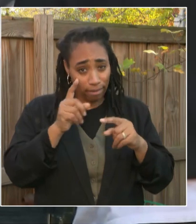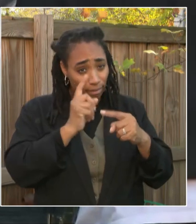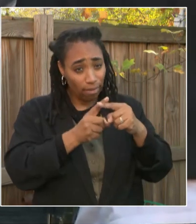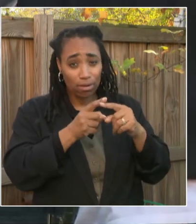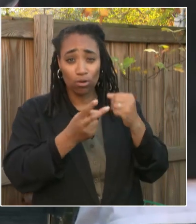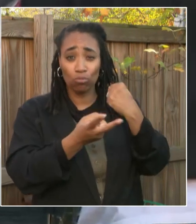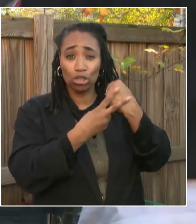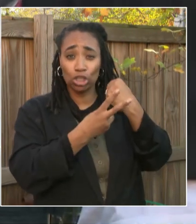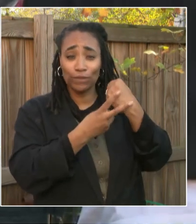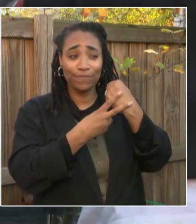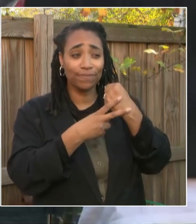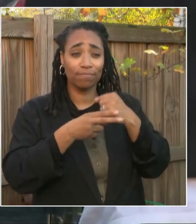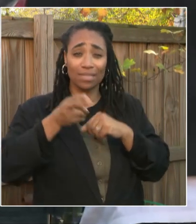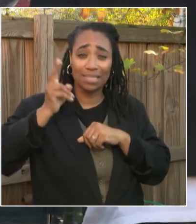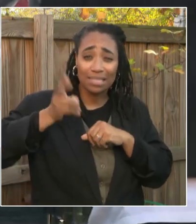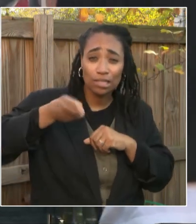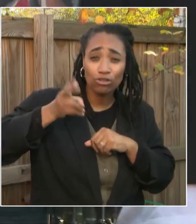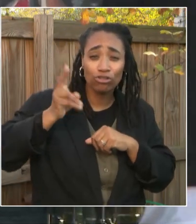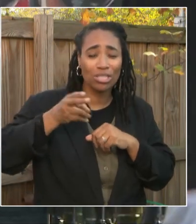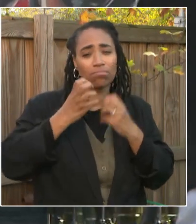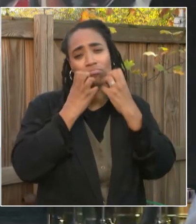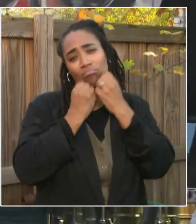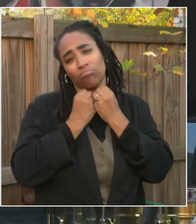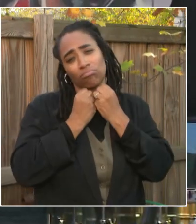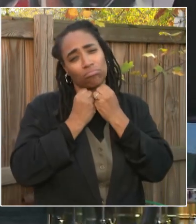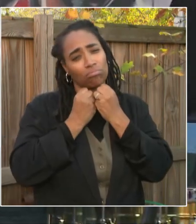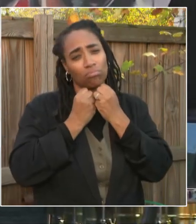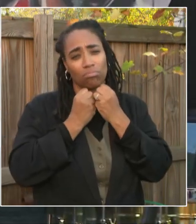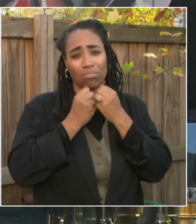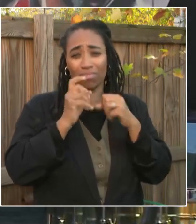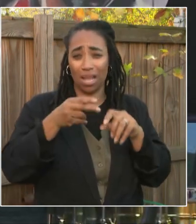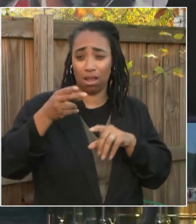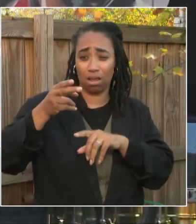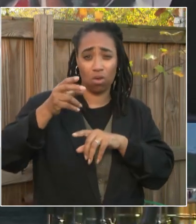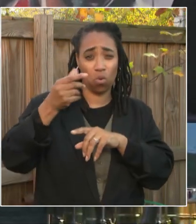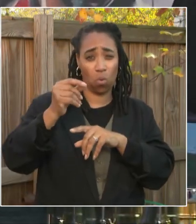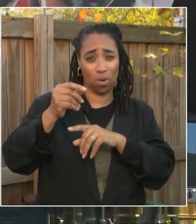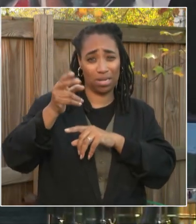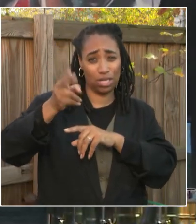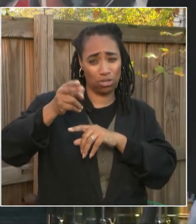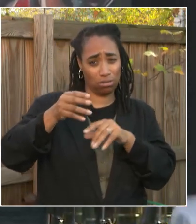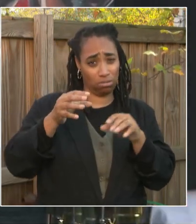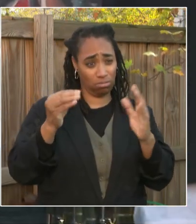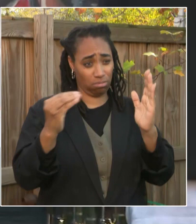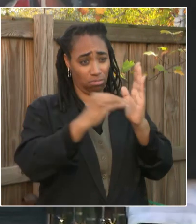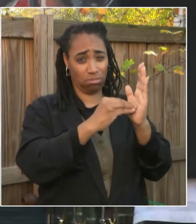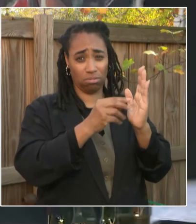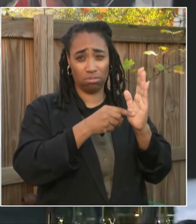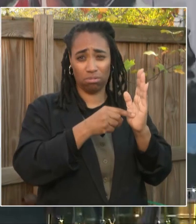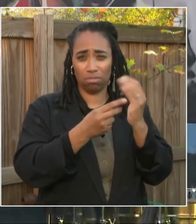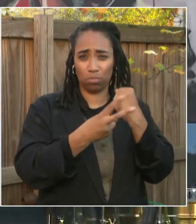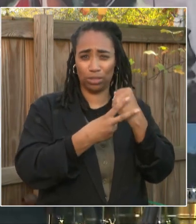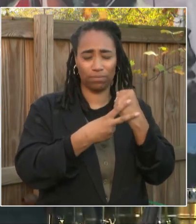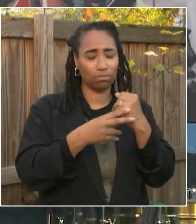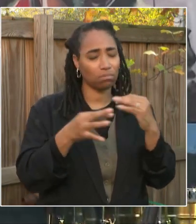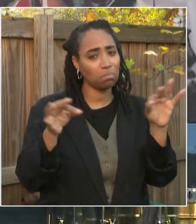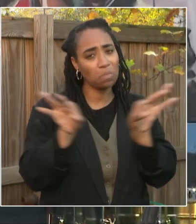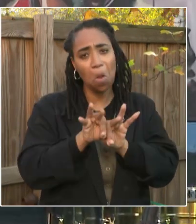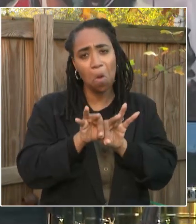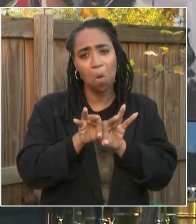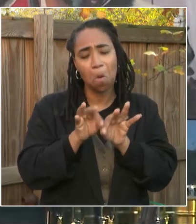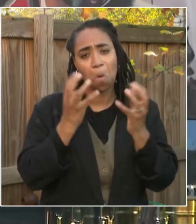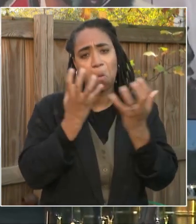of go-go is very important. It's very important, y'all. I mean, you cannot confuse